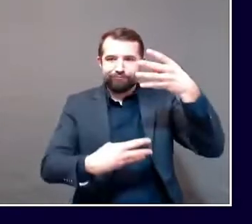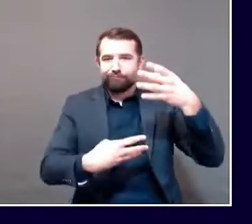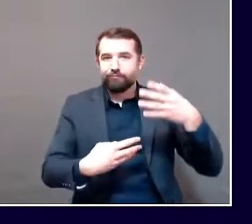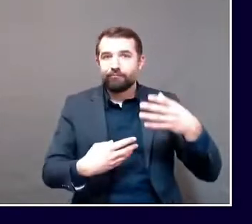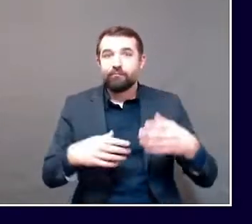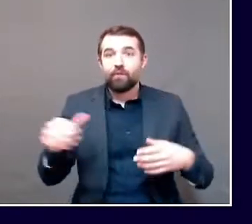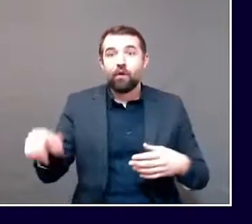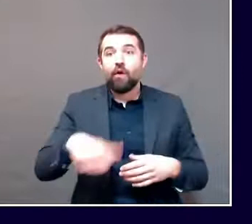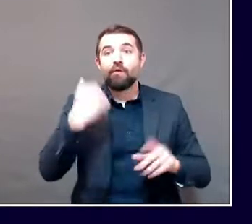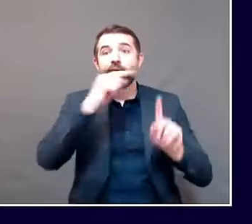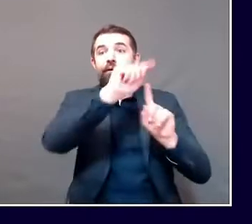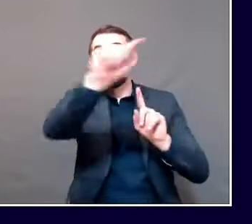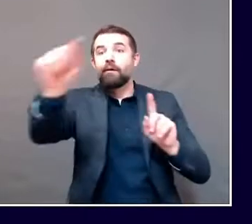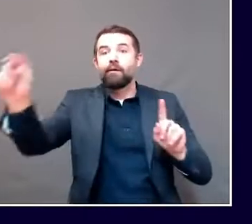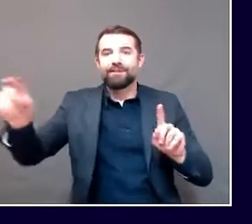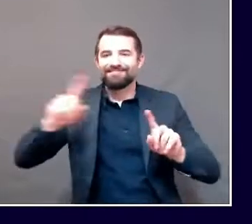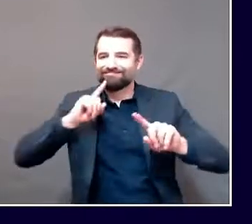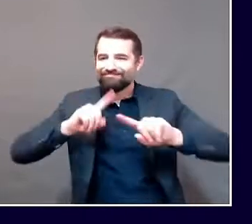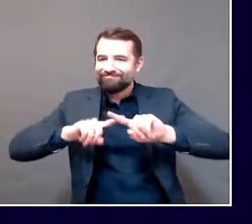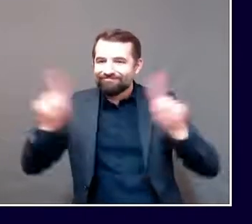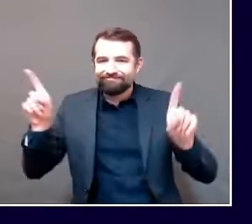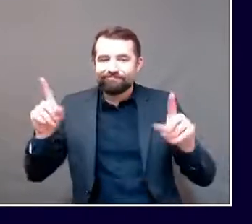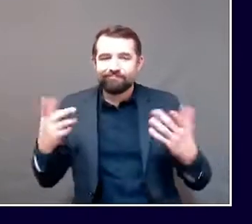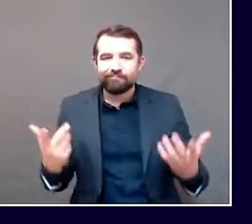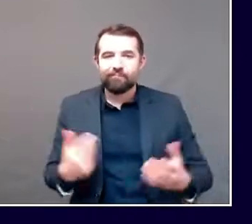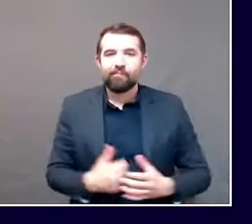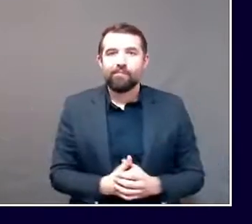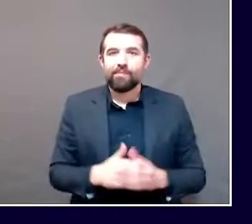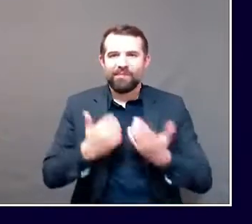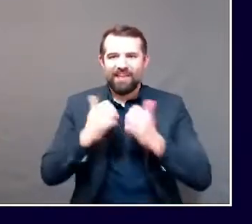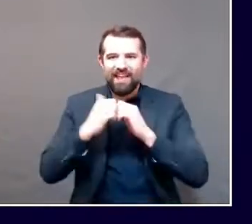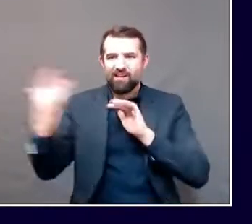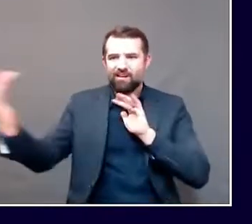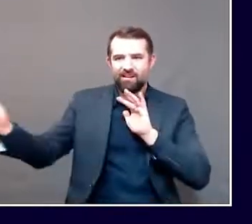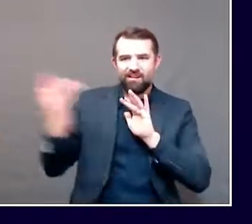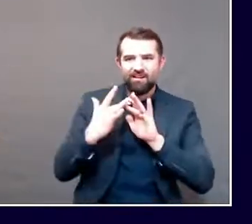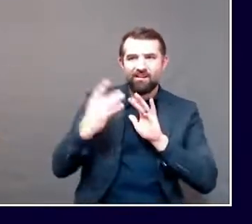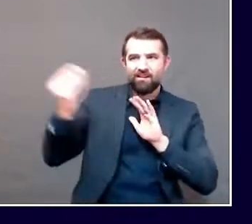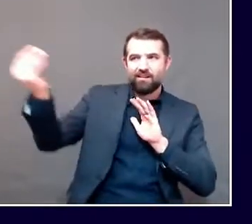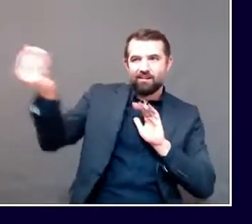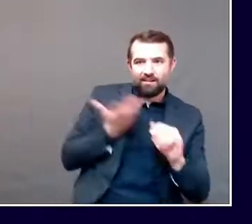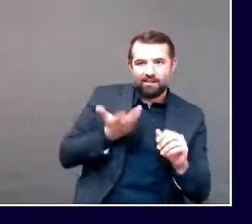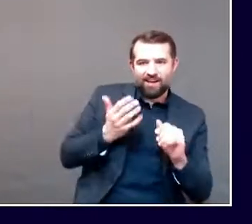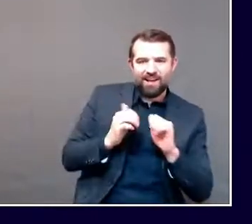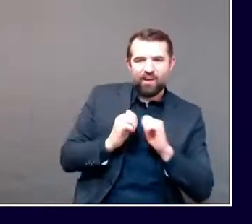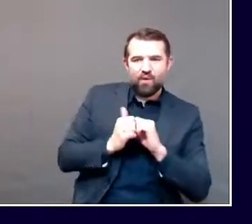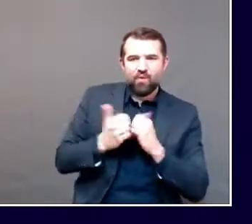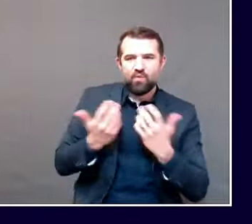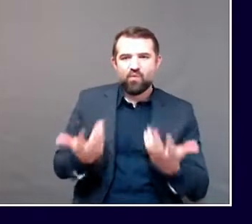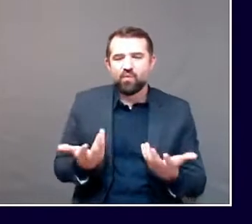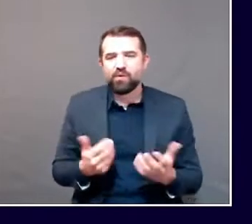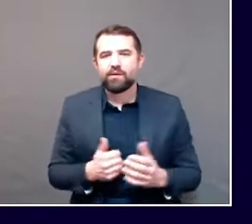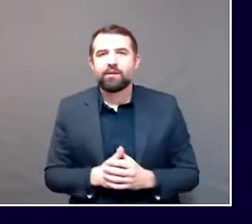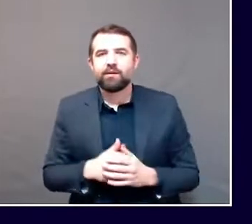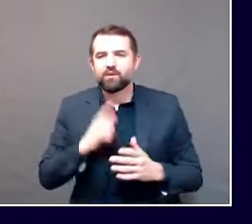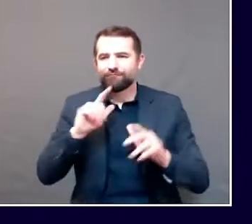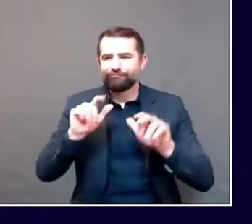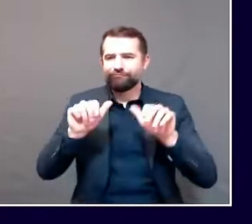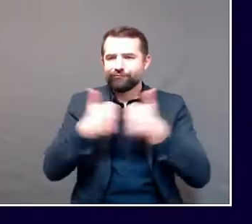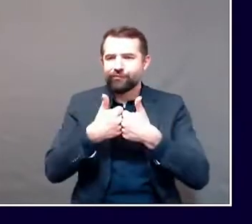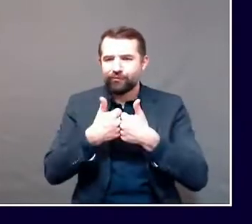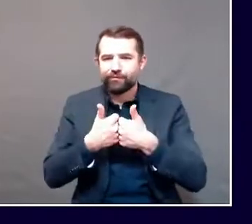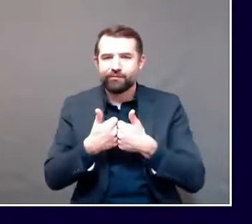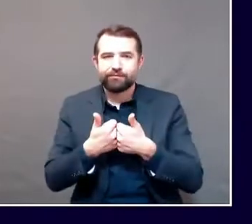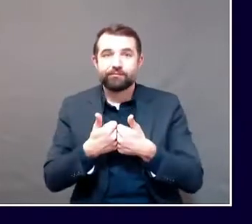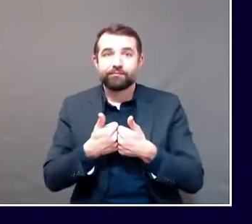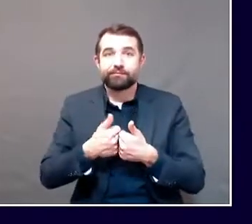that it uses a saliva-based method, that is to say the test, the saliva sample, has to be mailed somewhere to a